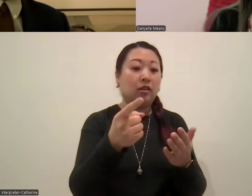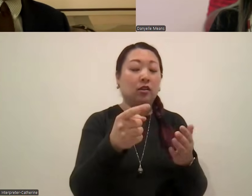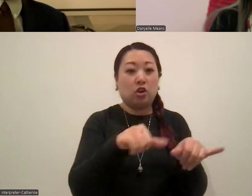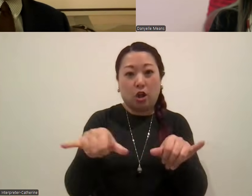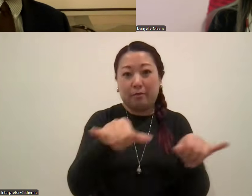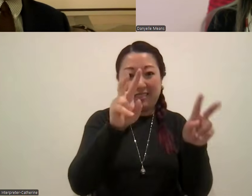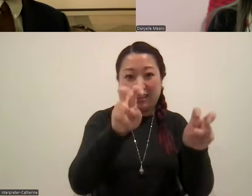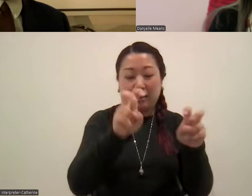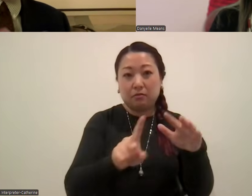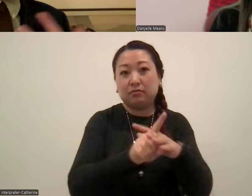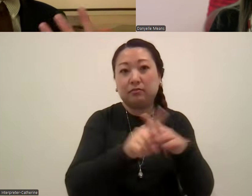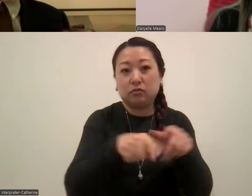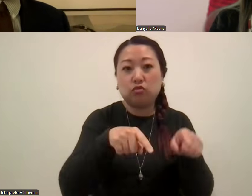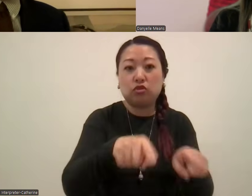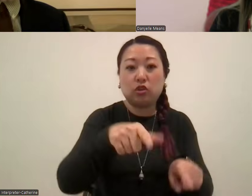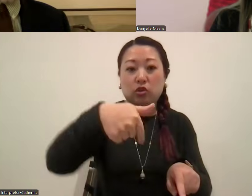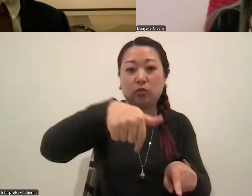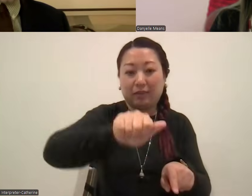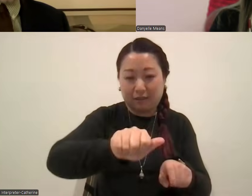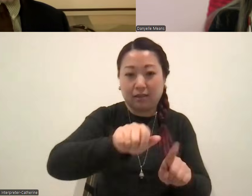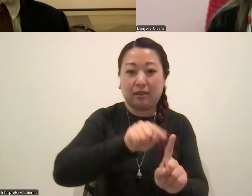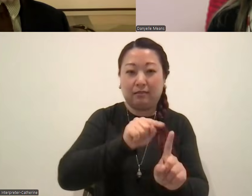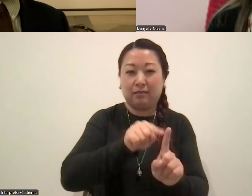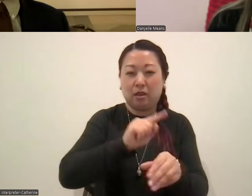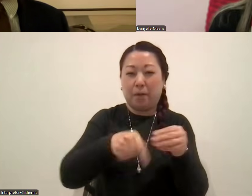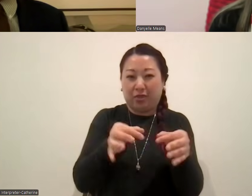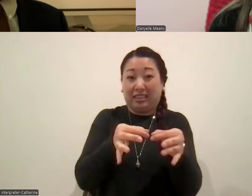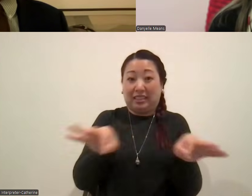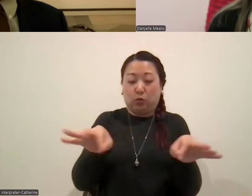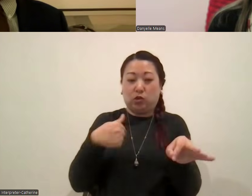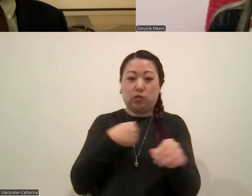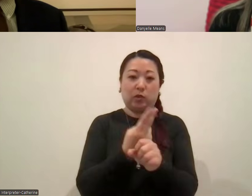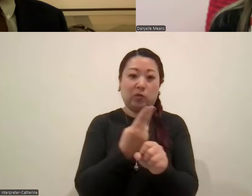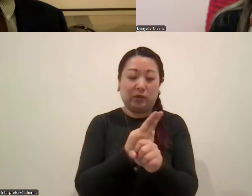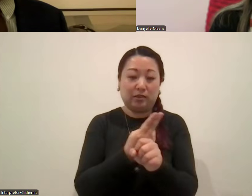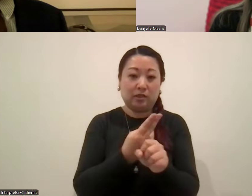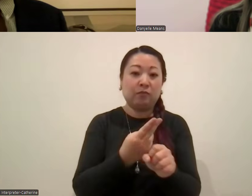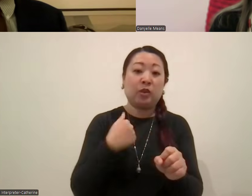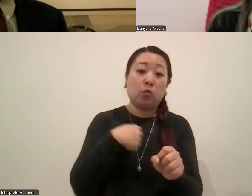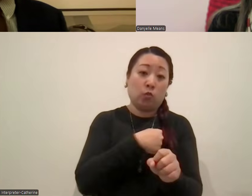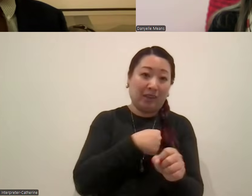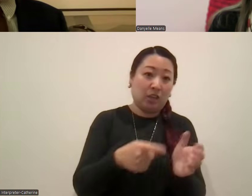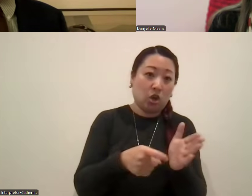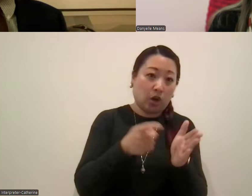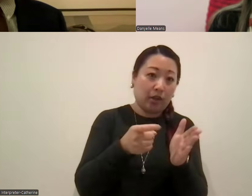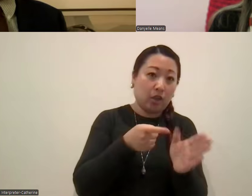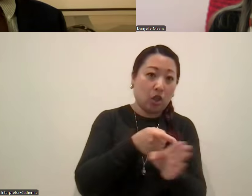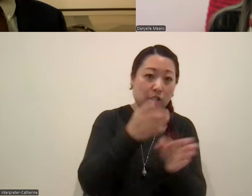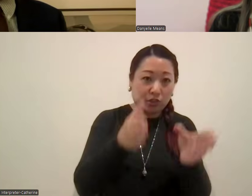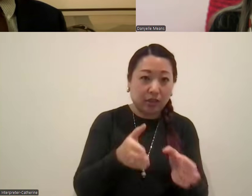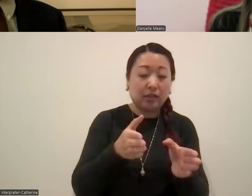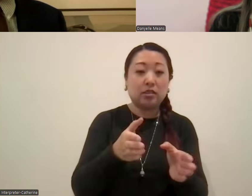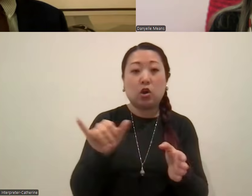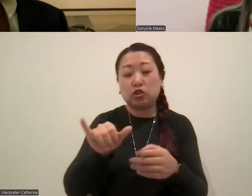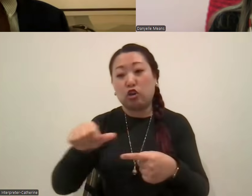Q&A is the language that we're using, both as archaeologists but also practitioners who are working on NAGPRA.